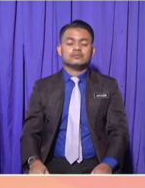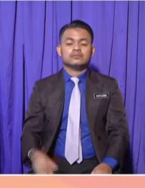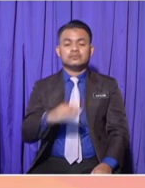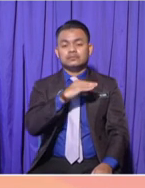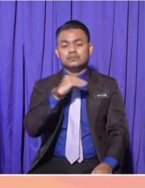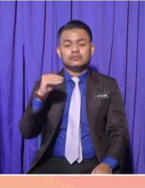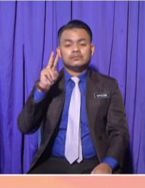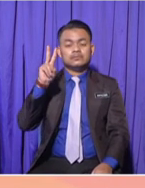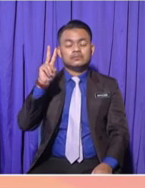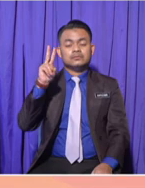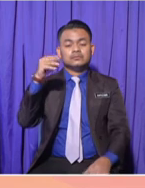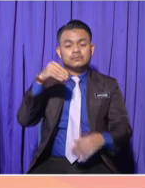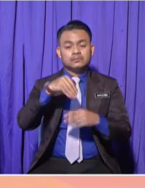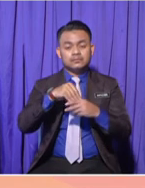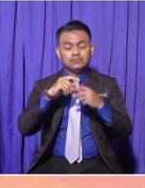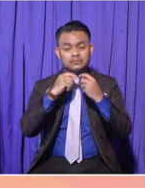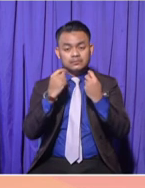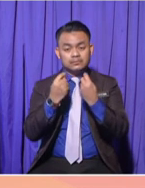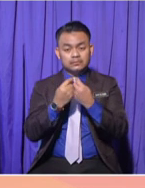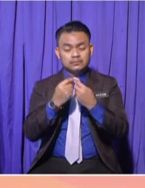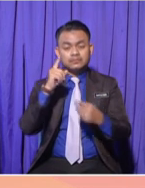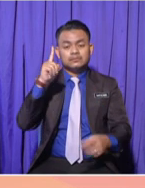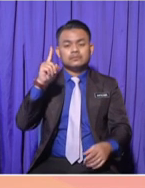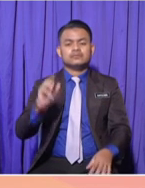2 in the ones place.